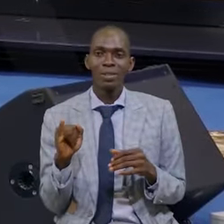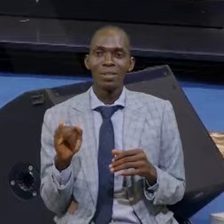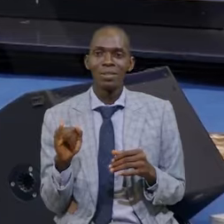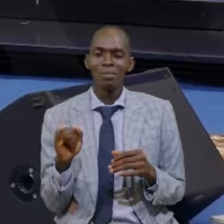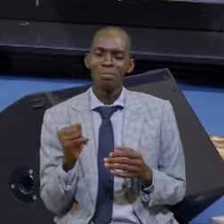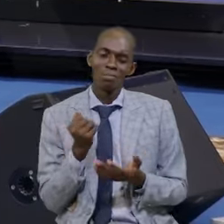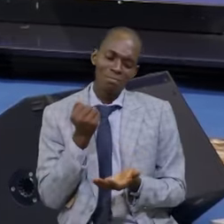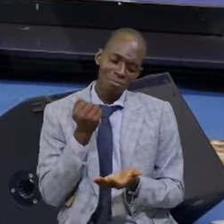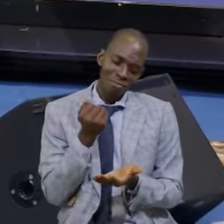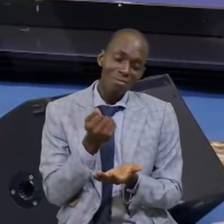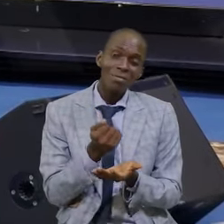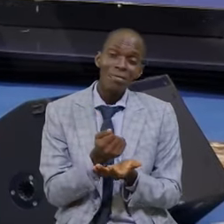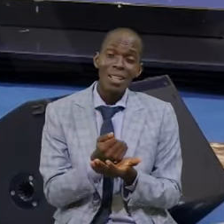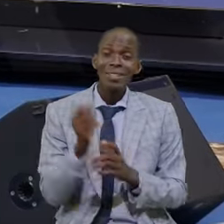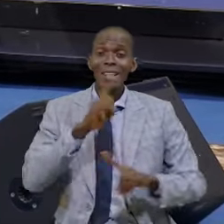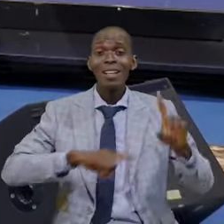Amen.